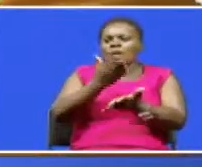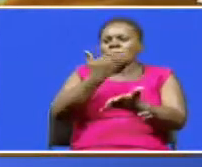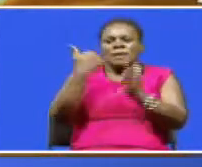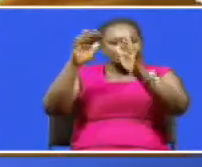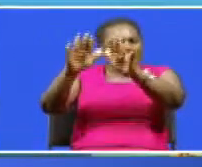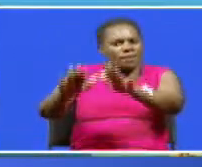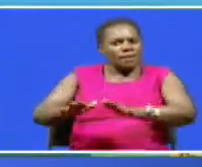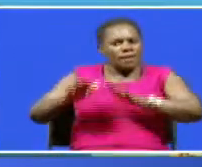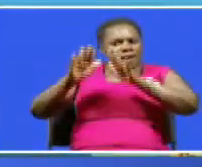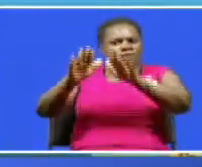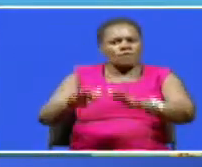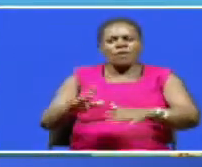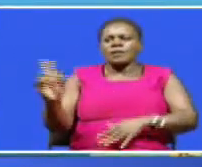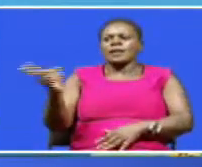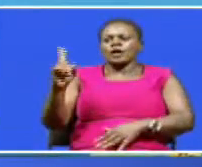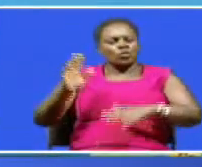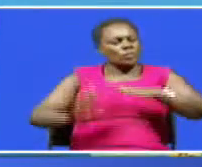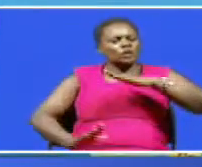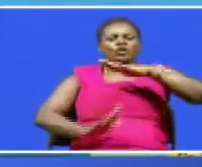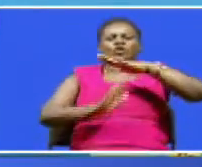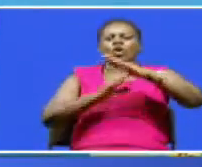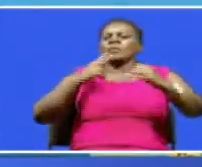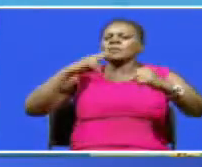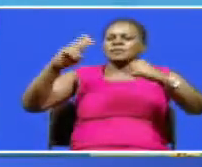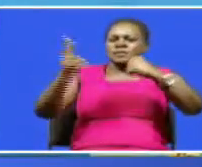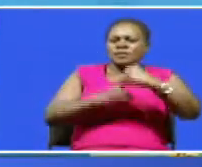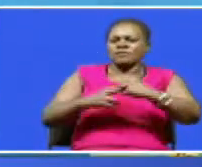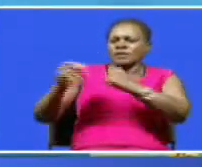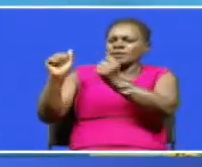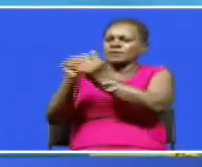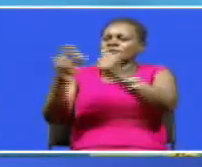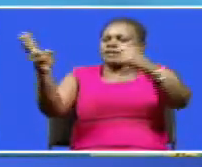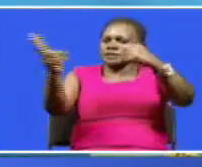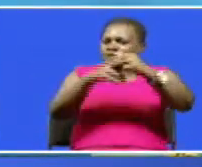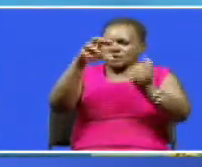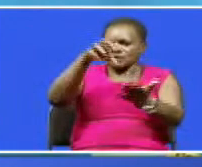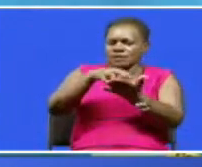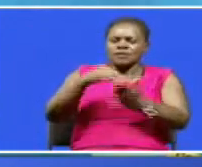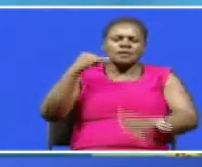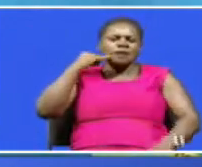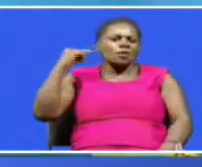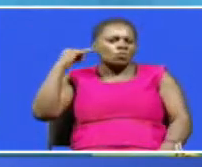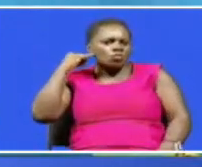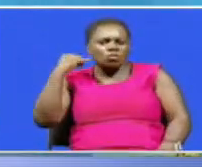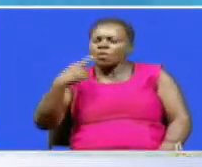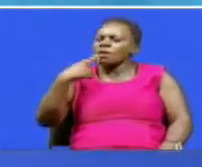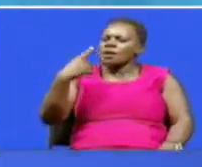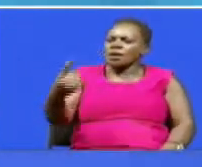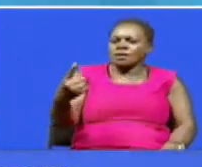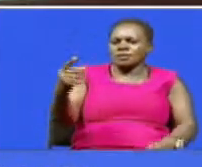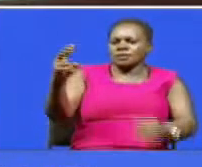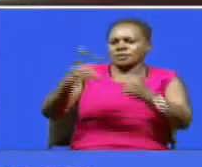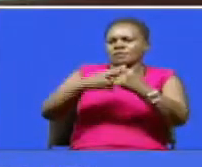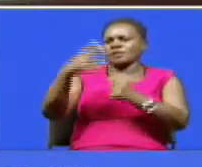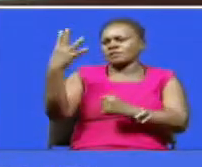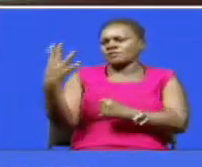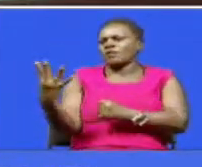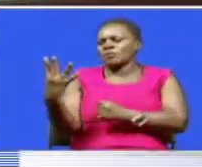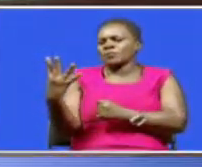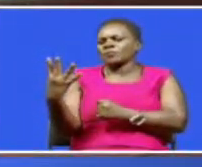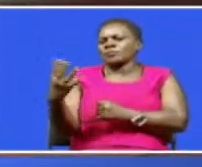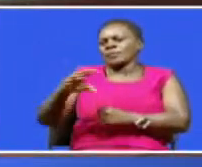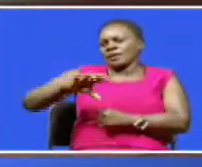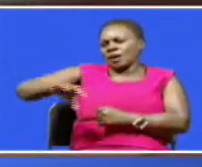more cautious. Nairobi continues to lead with 717 cases, Nakuru having 174. Besides